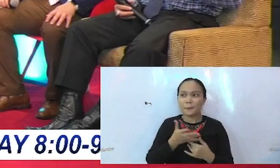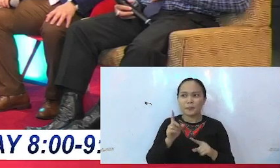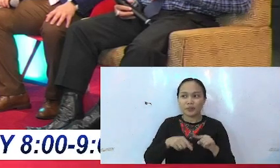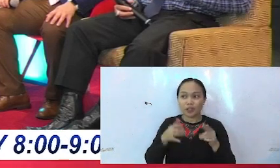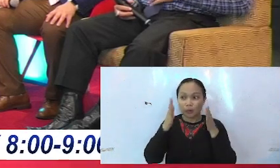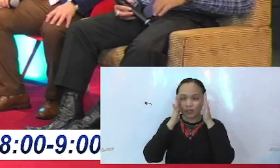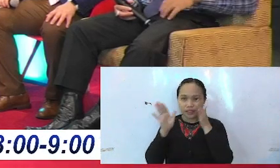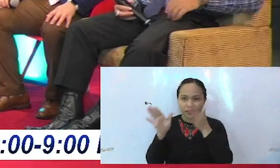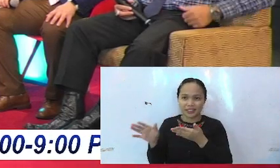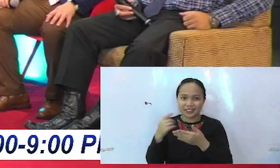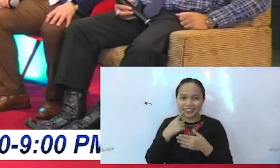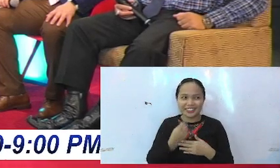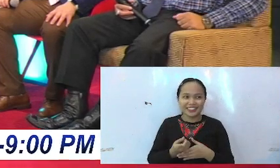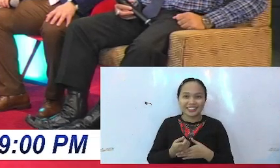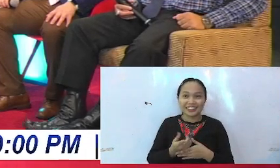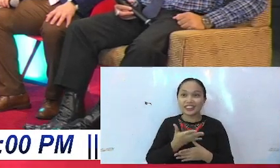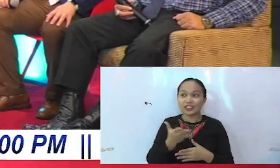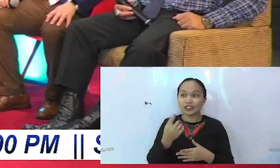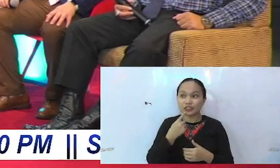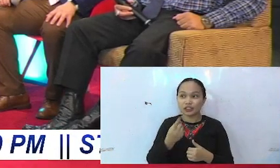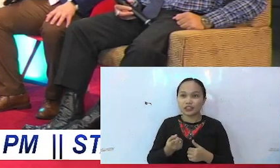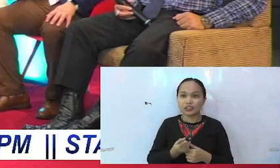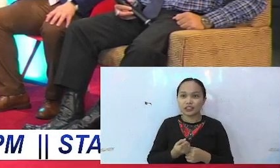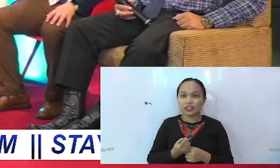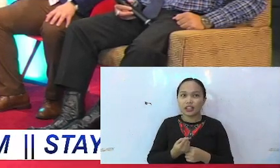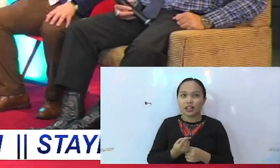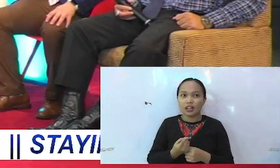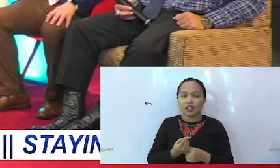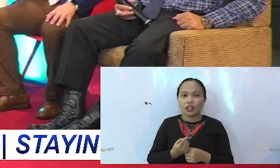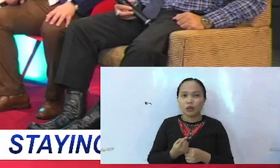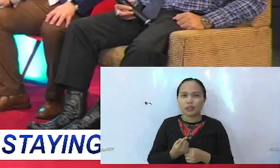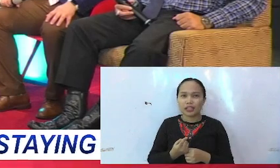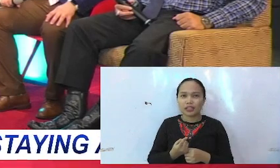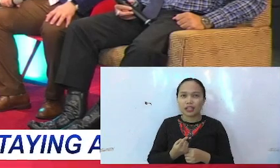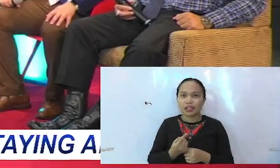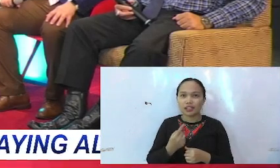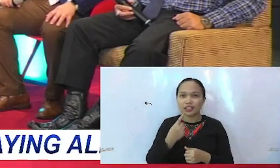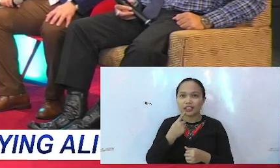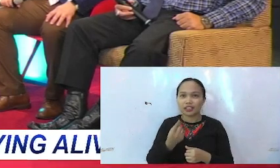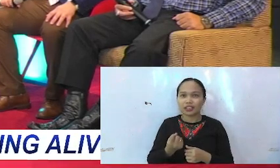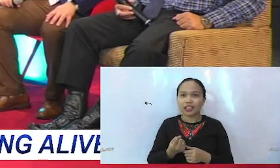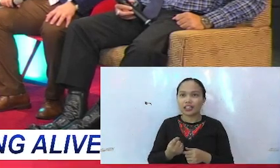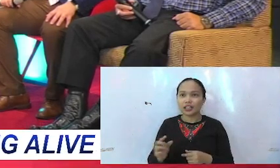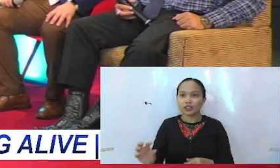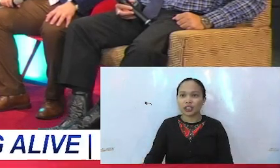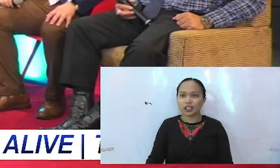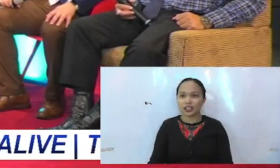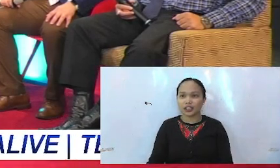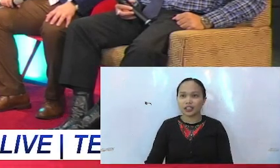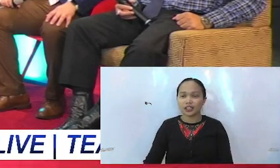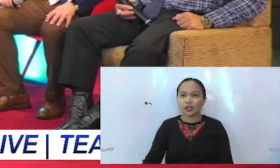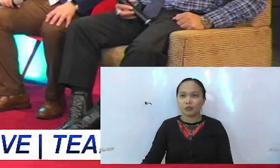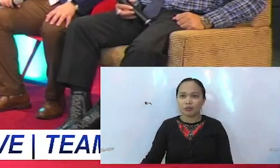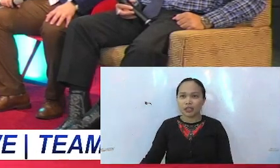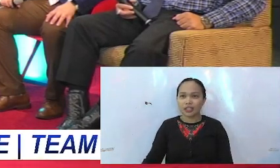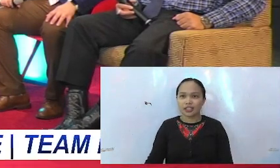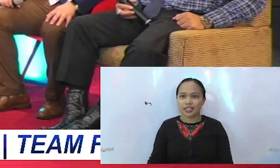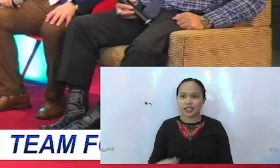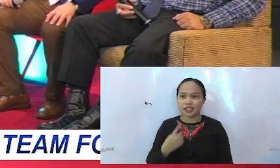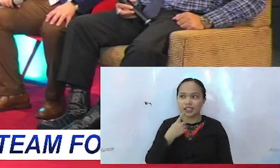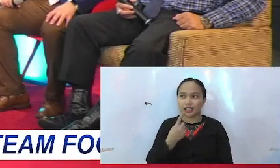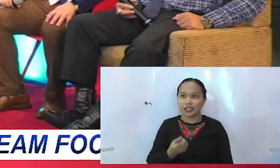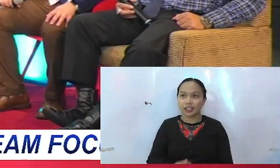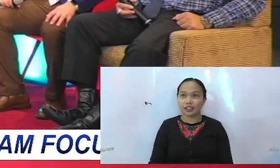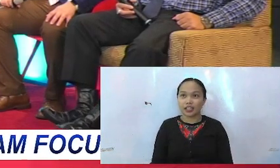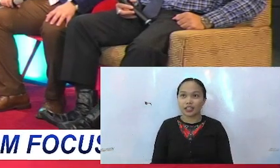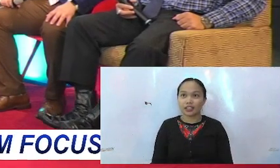sidetracked if your eyes are on Jesus Christ. Amen. All right, amen. What do you think, brother? Yeah, you know, sir, that's a good thing that you